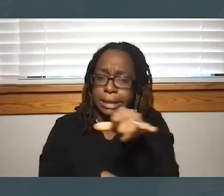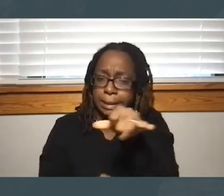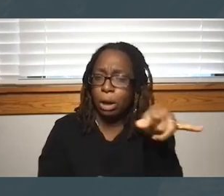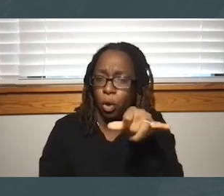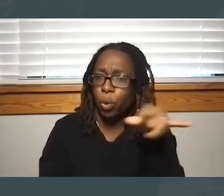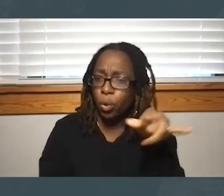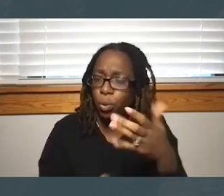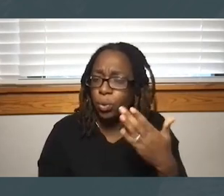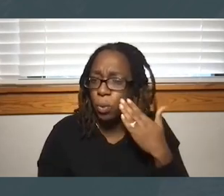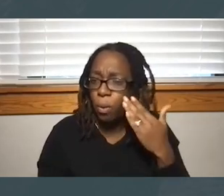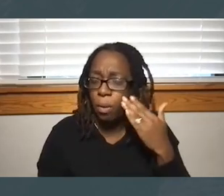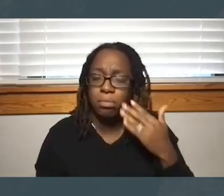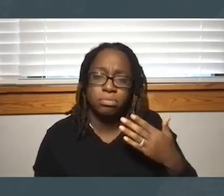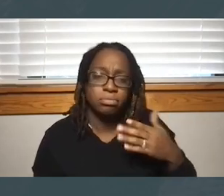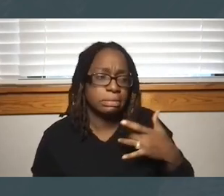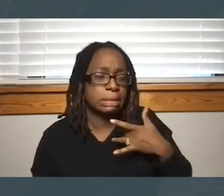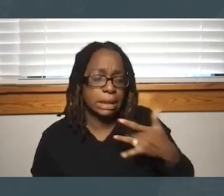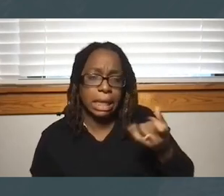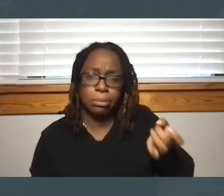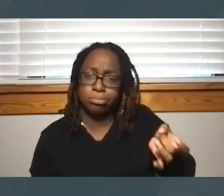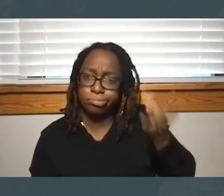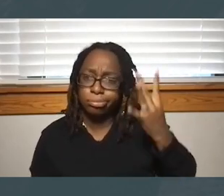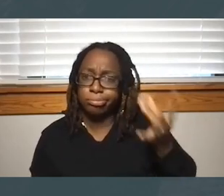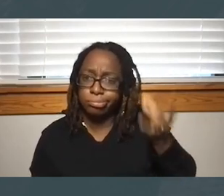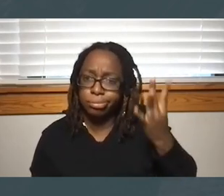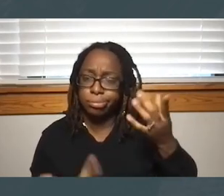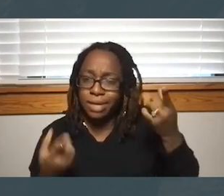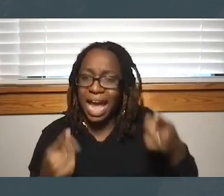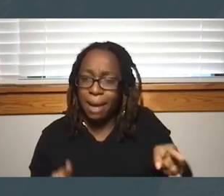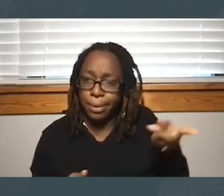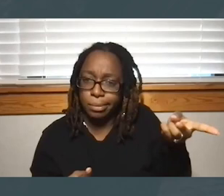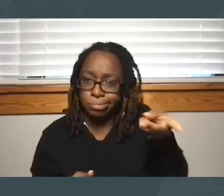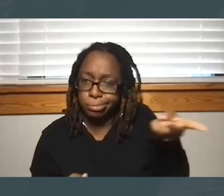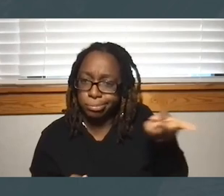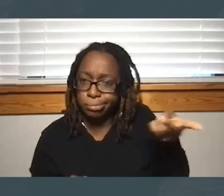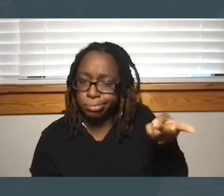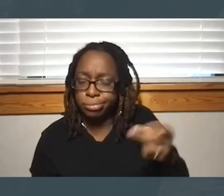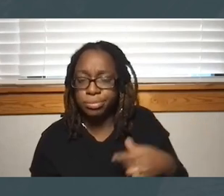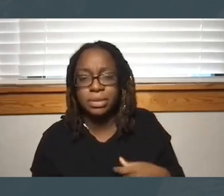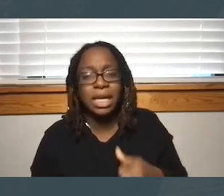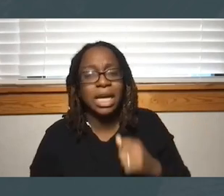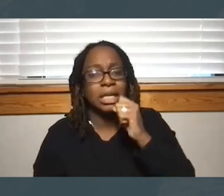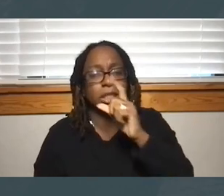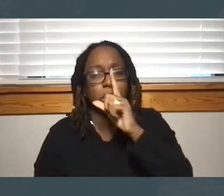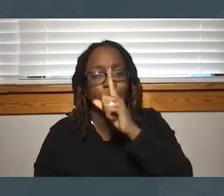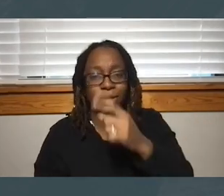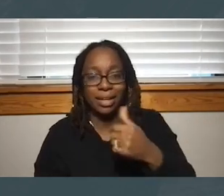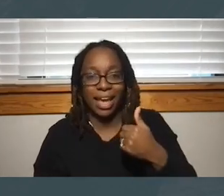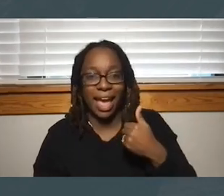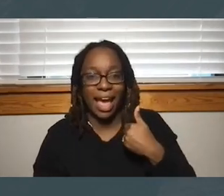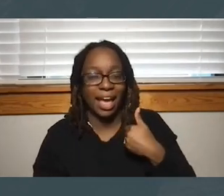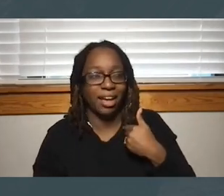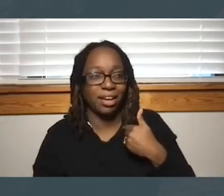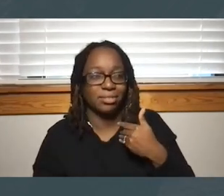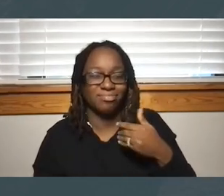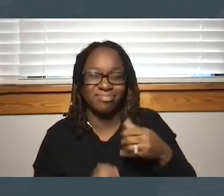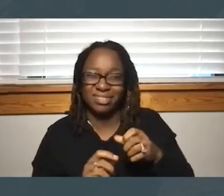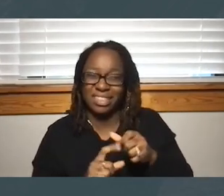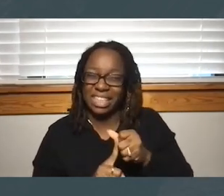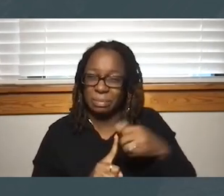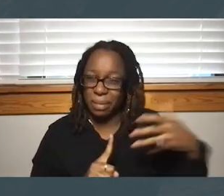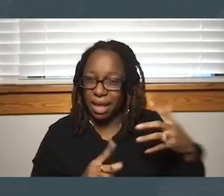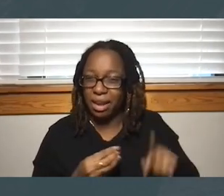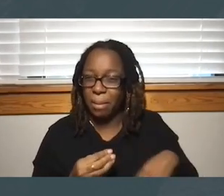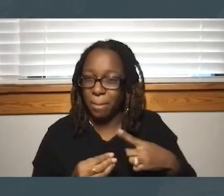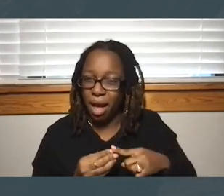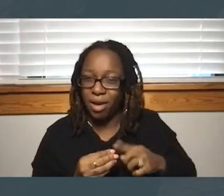happened somewhere over there. It never quite contaminated the high culture of the mother country, right?